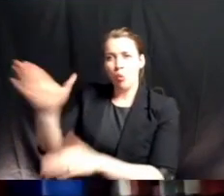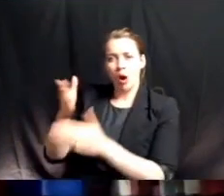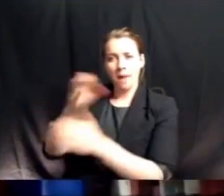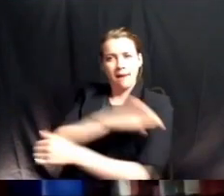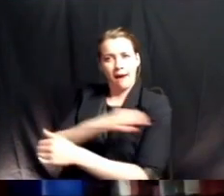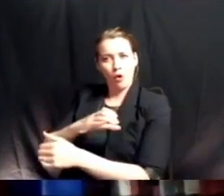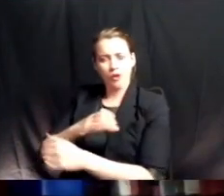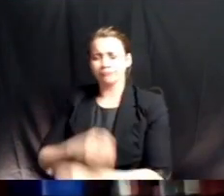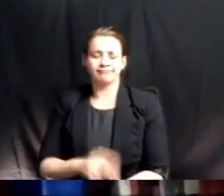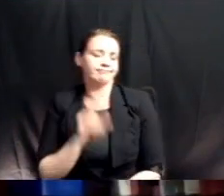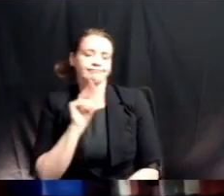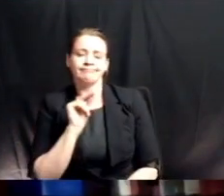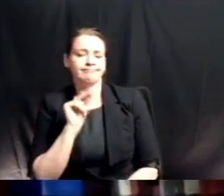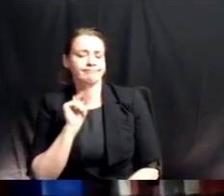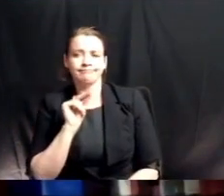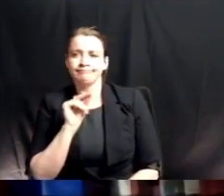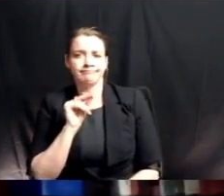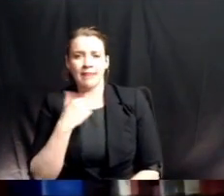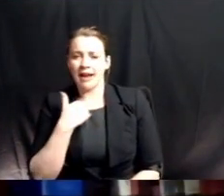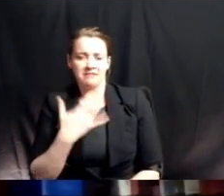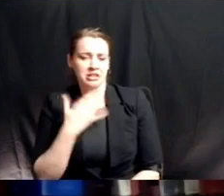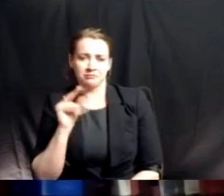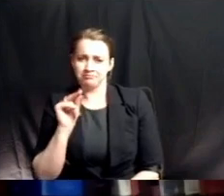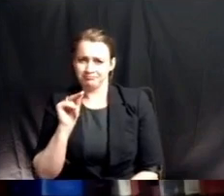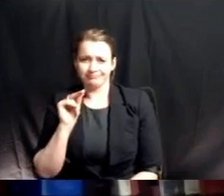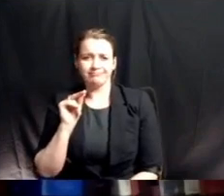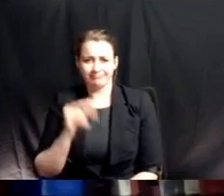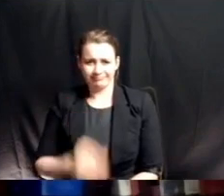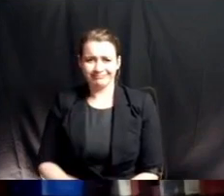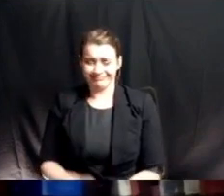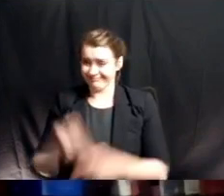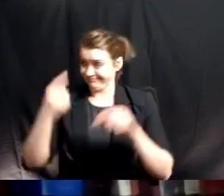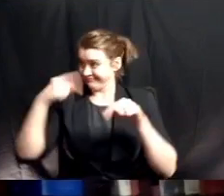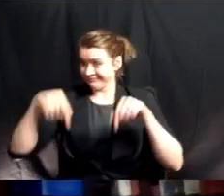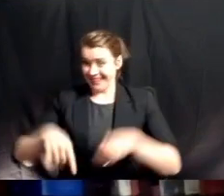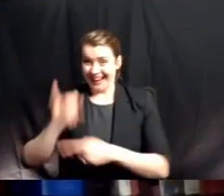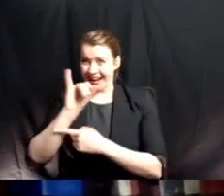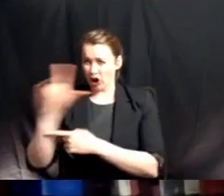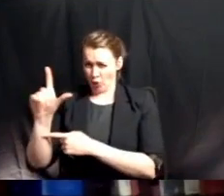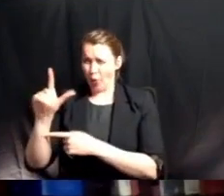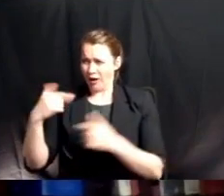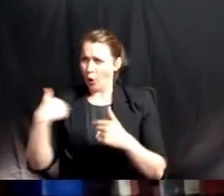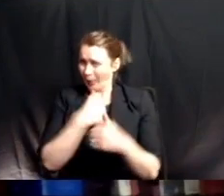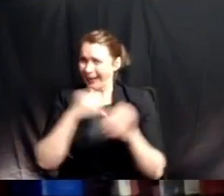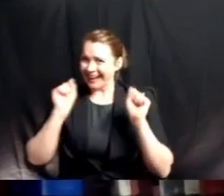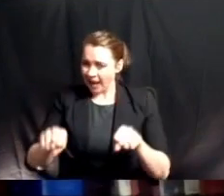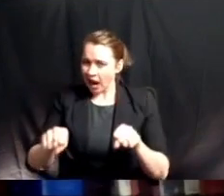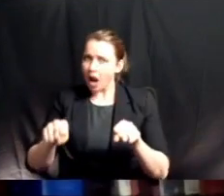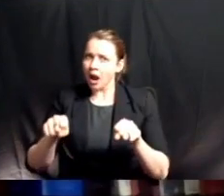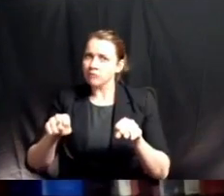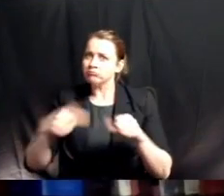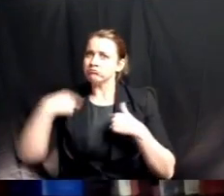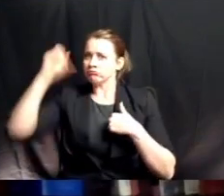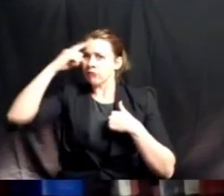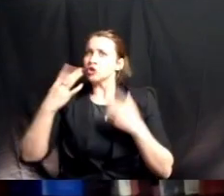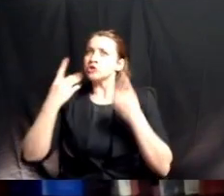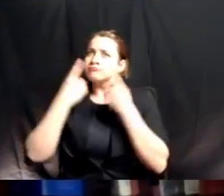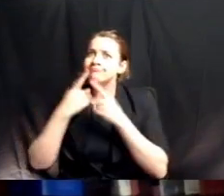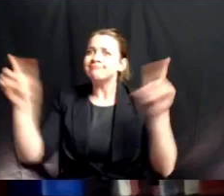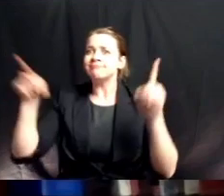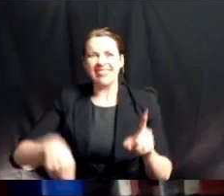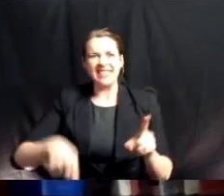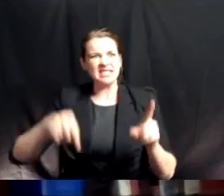in Illinois to have a disaster declaration, and if there's an